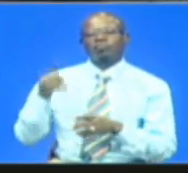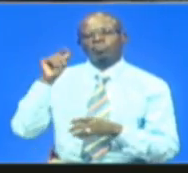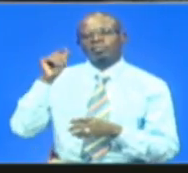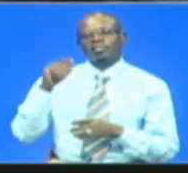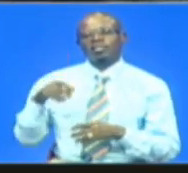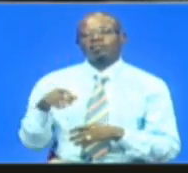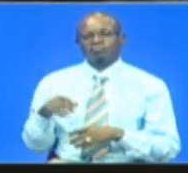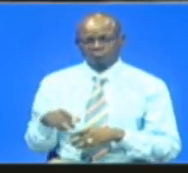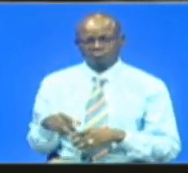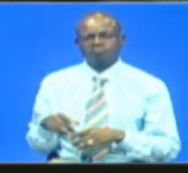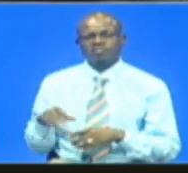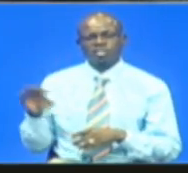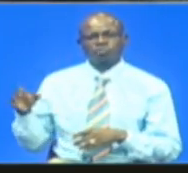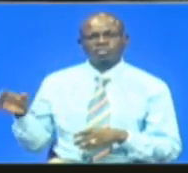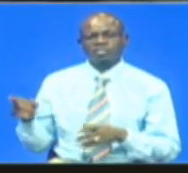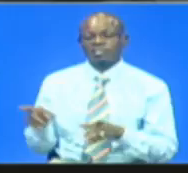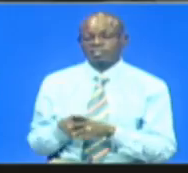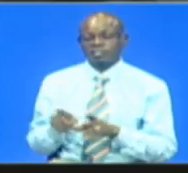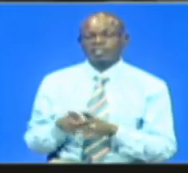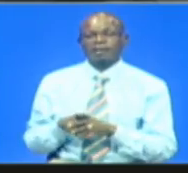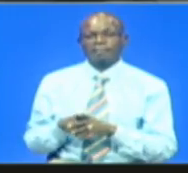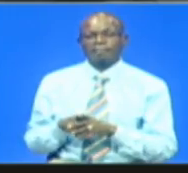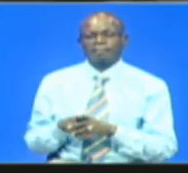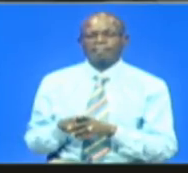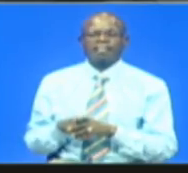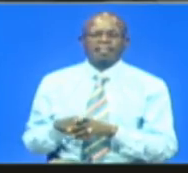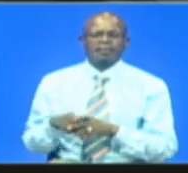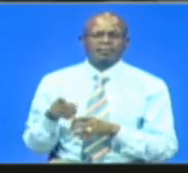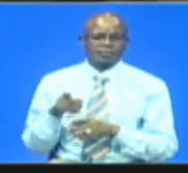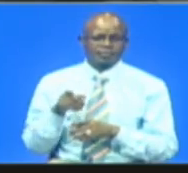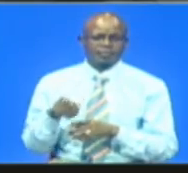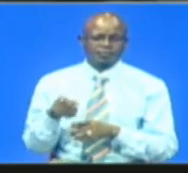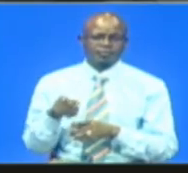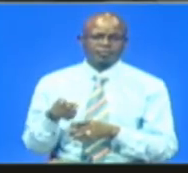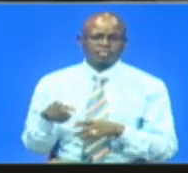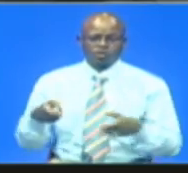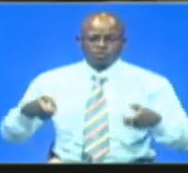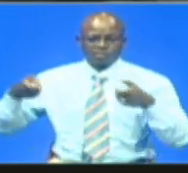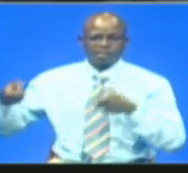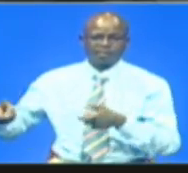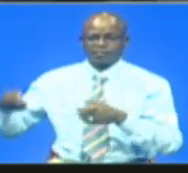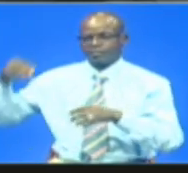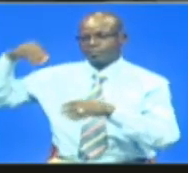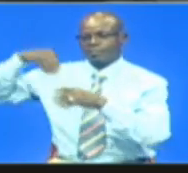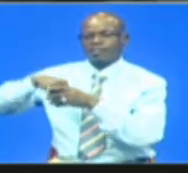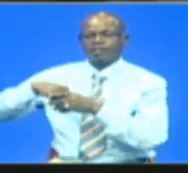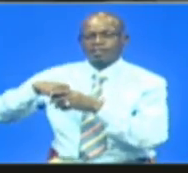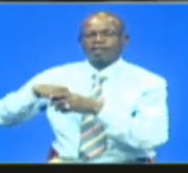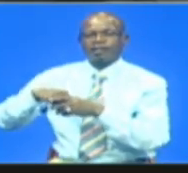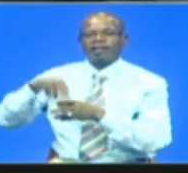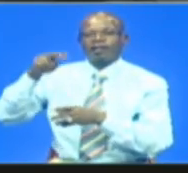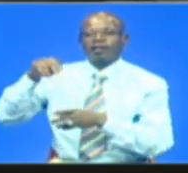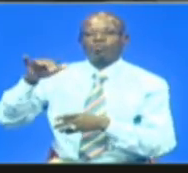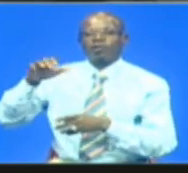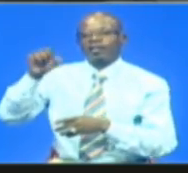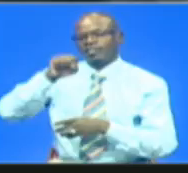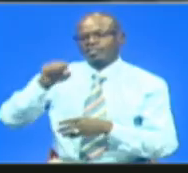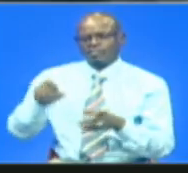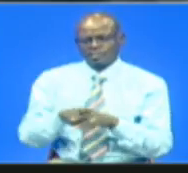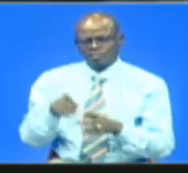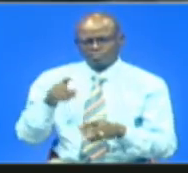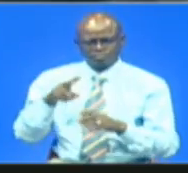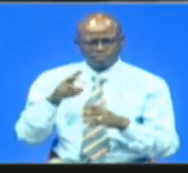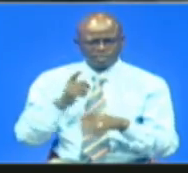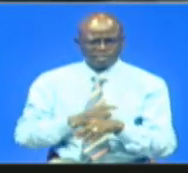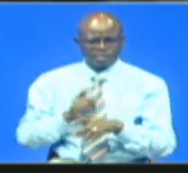Assembly Committee on Health inspected the containers at the NYS yard and discovered that some of the equipment supposed to be inside is